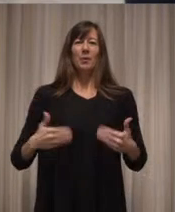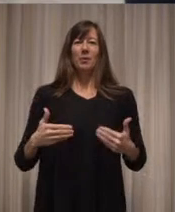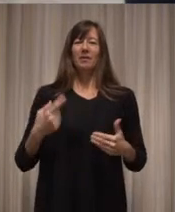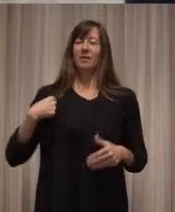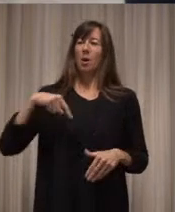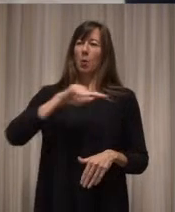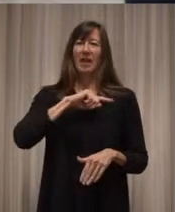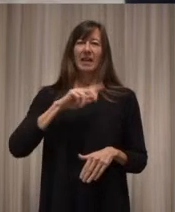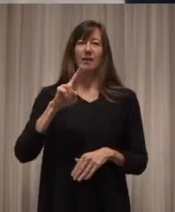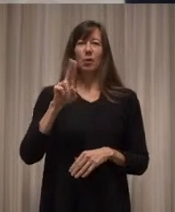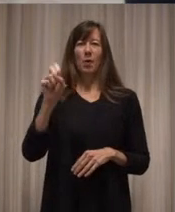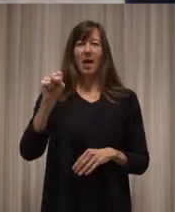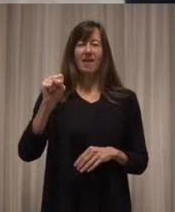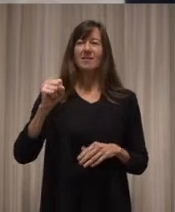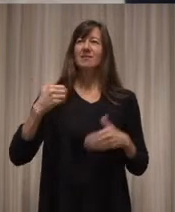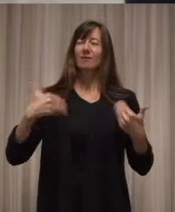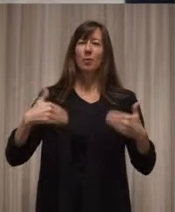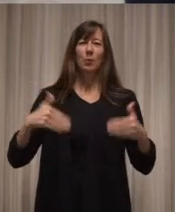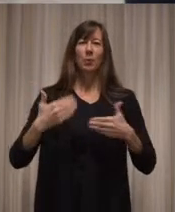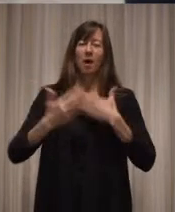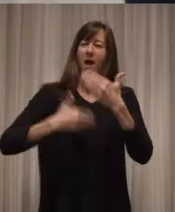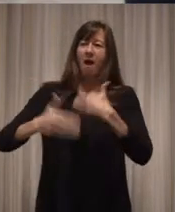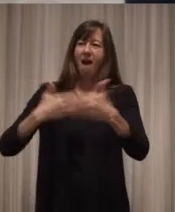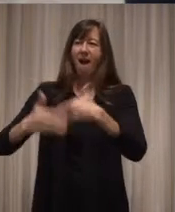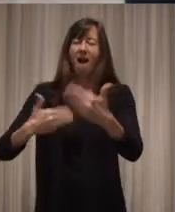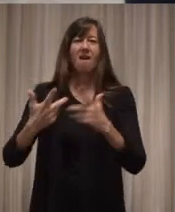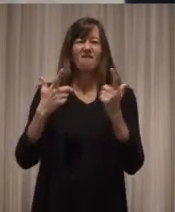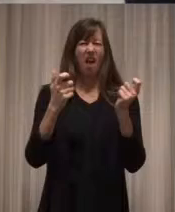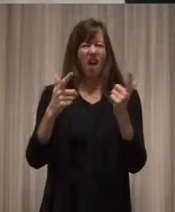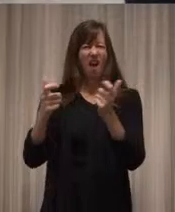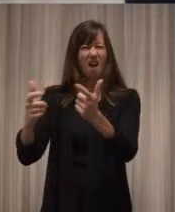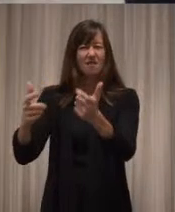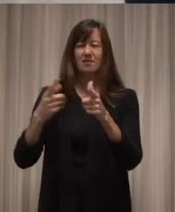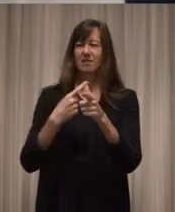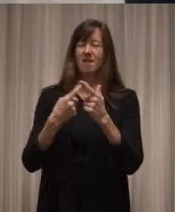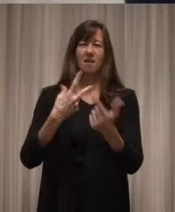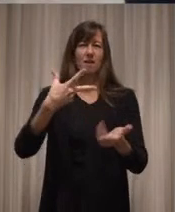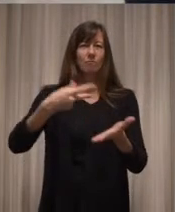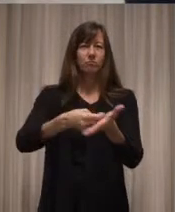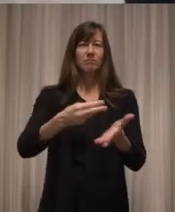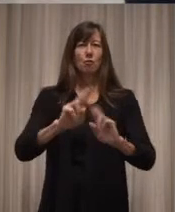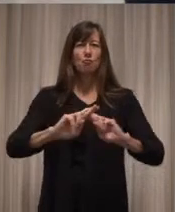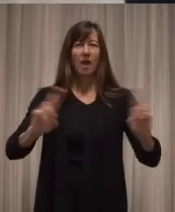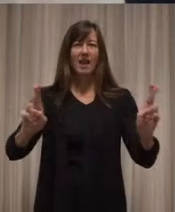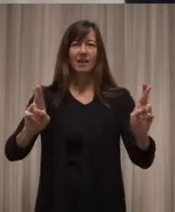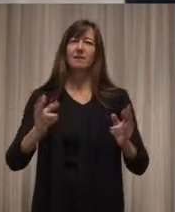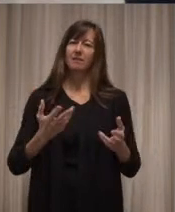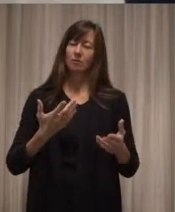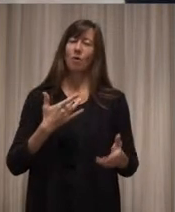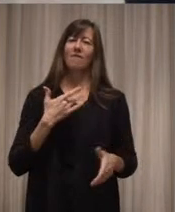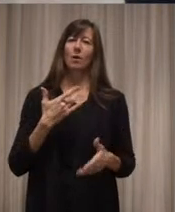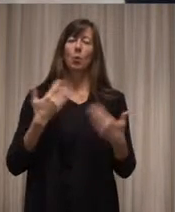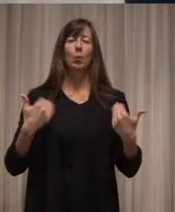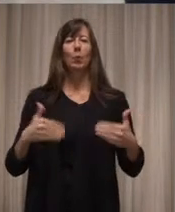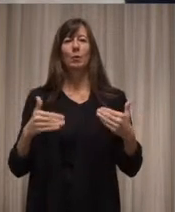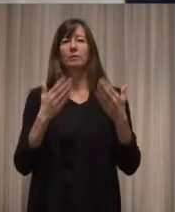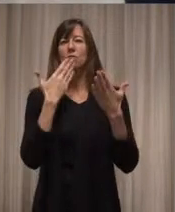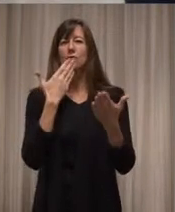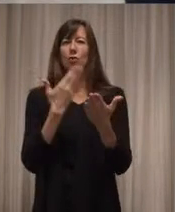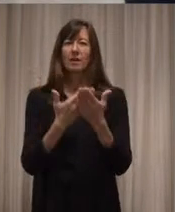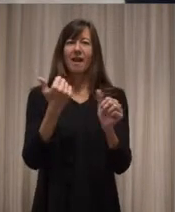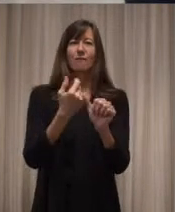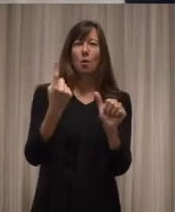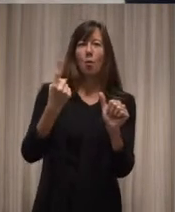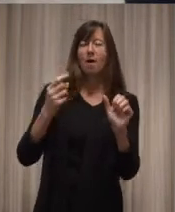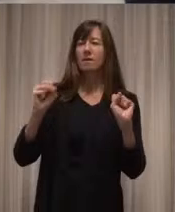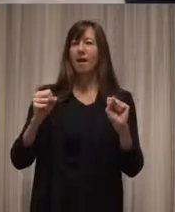of hope and optimism that I know was shared by everybody watching that and participating in that. So that was a great